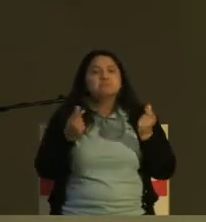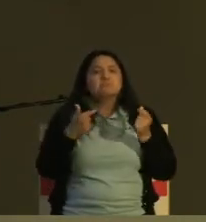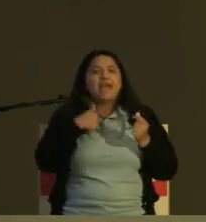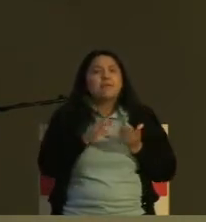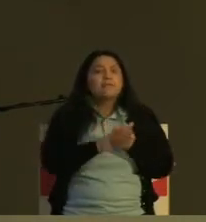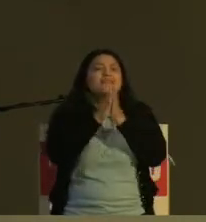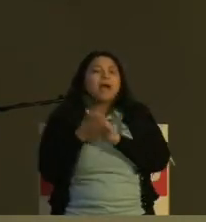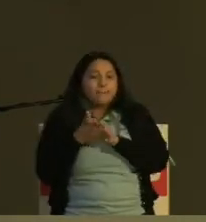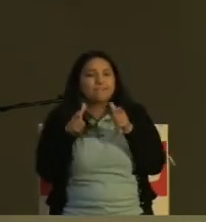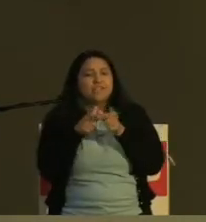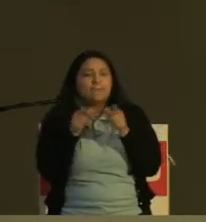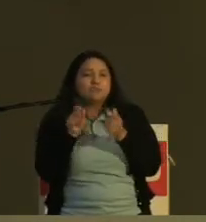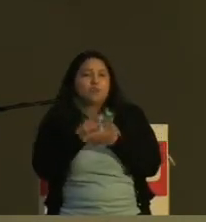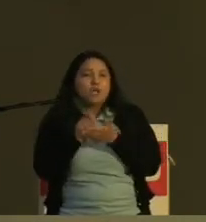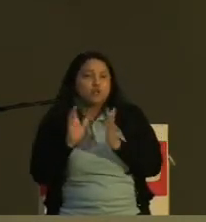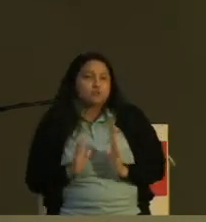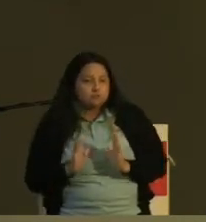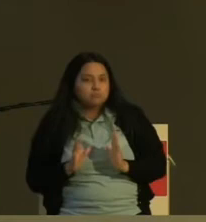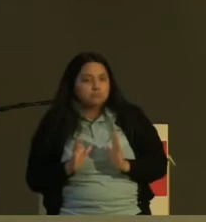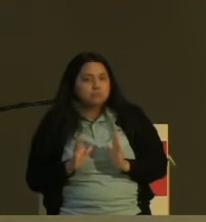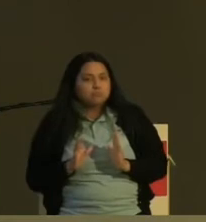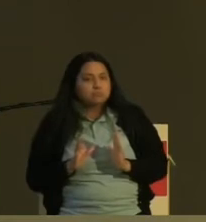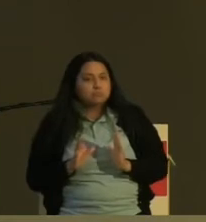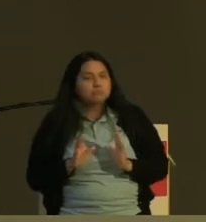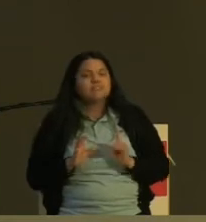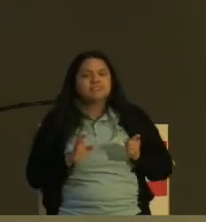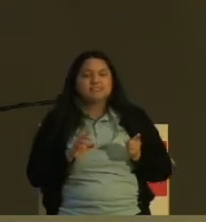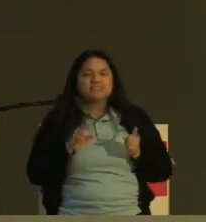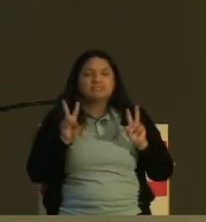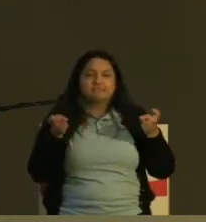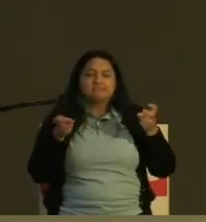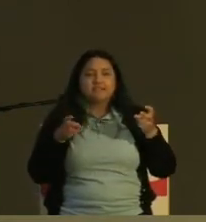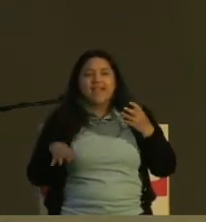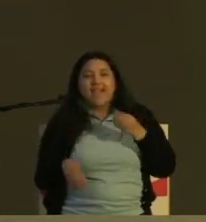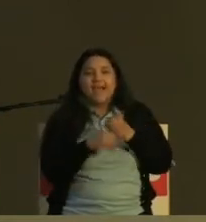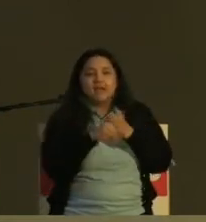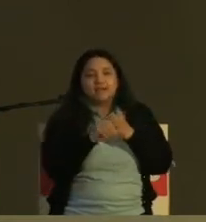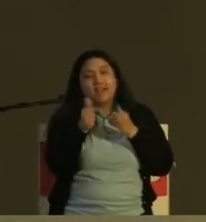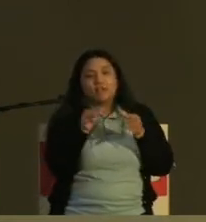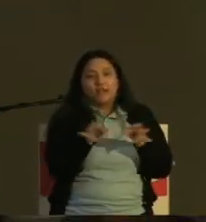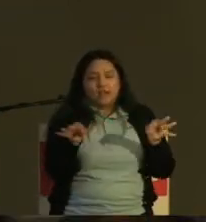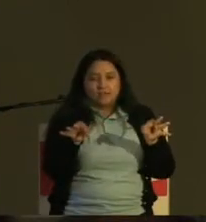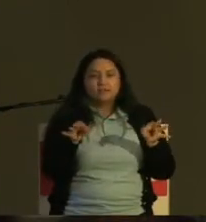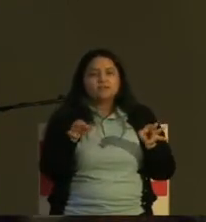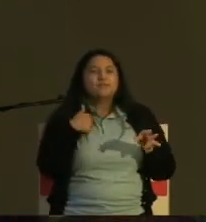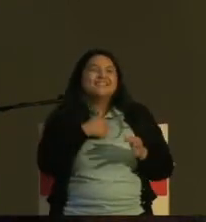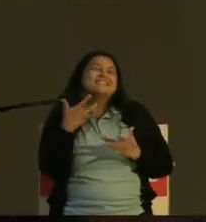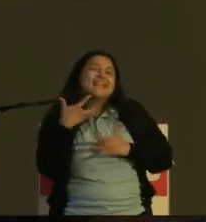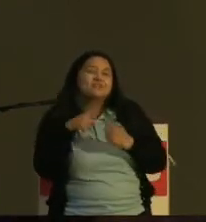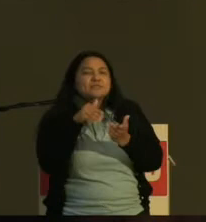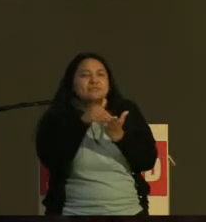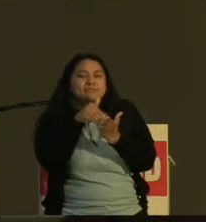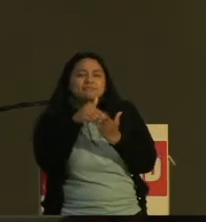a Japanese writer. And then he adds this wonderful line, because we always talk about things being lost